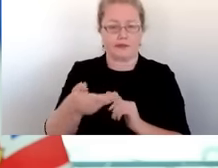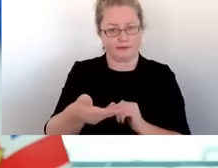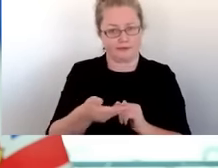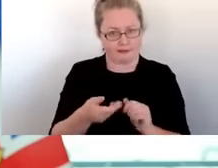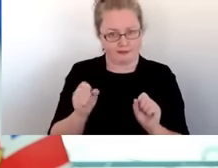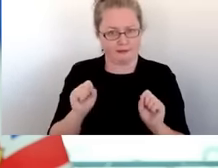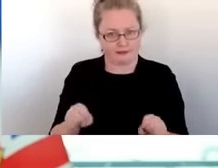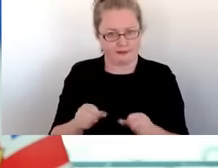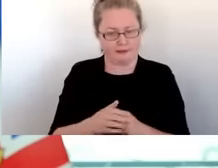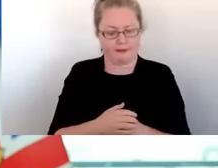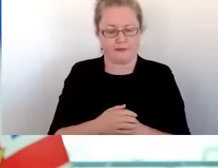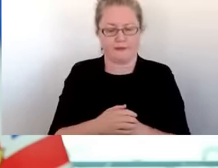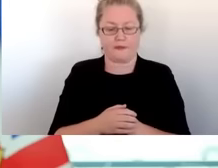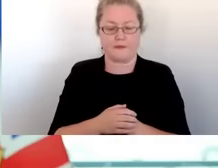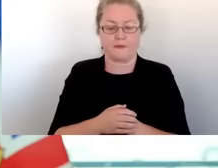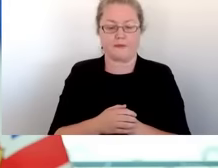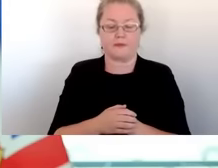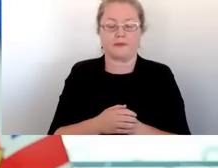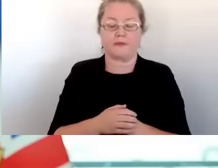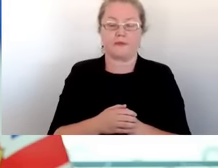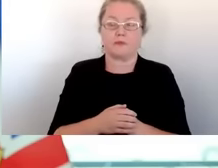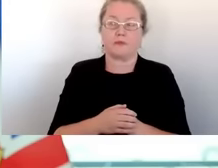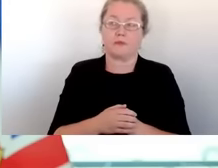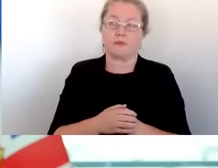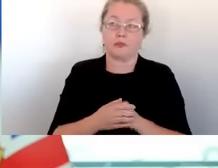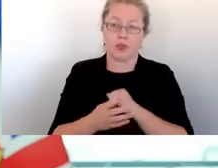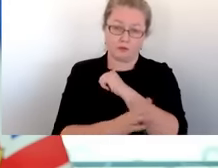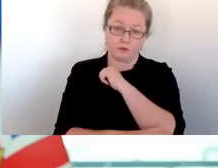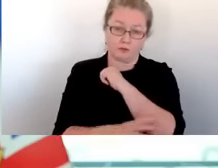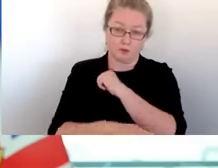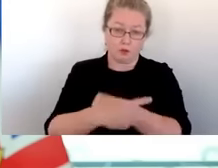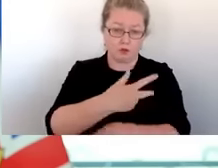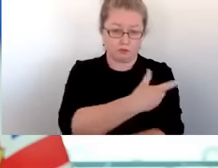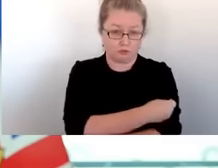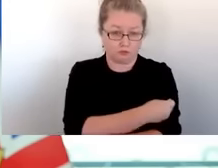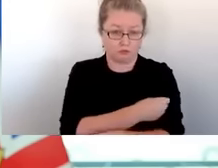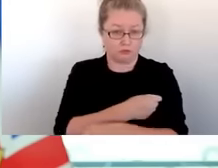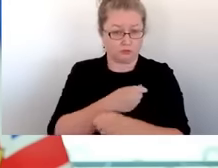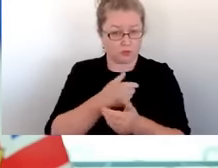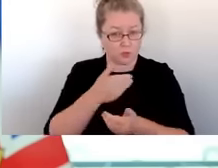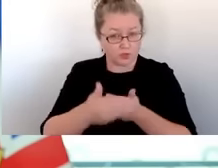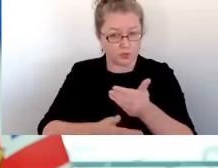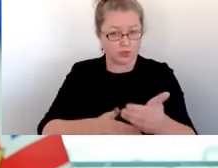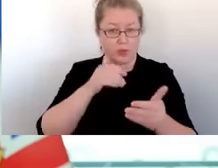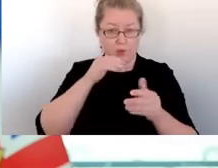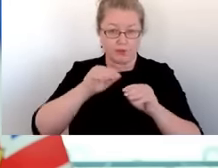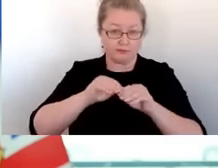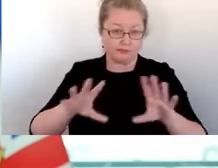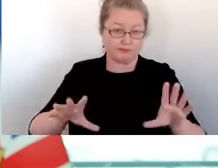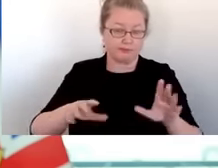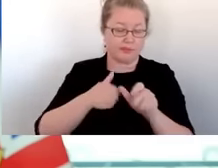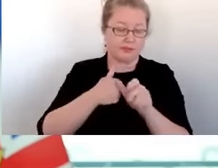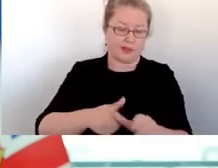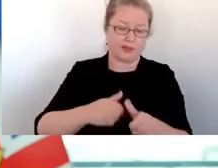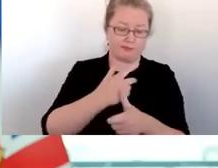invitation. We will flow invitations for the fall booster campaign based on a number of variables, which